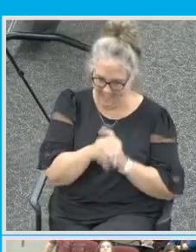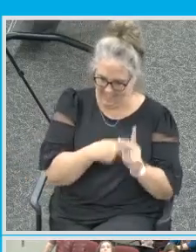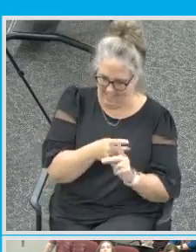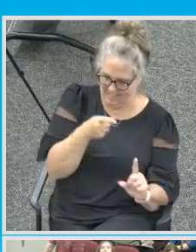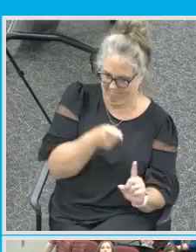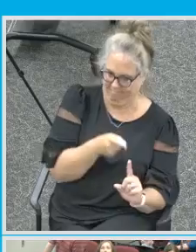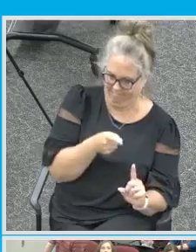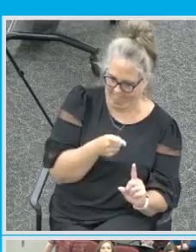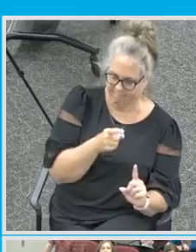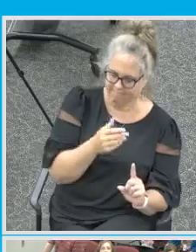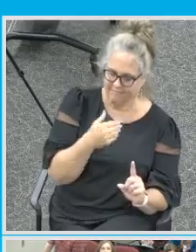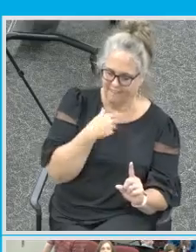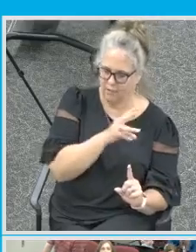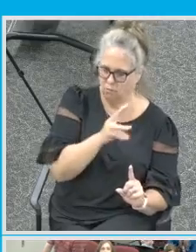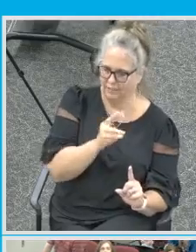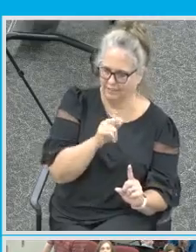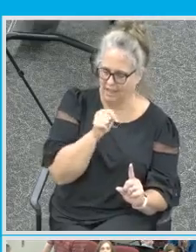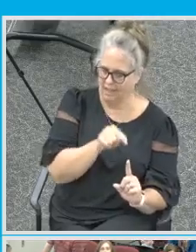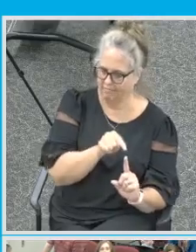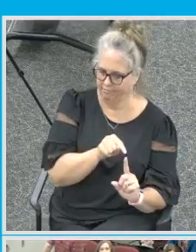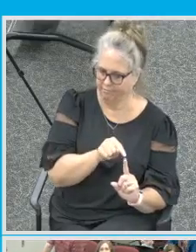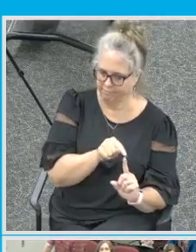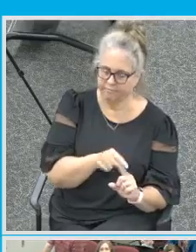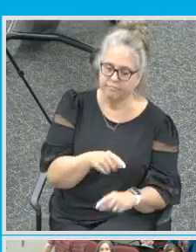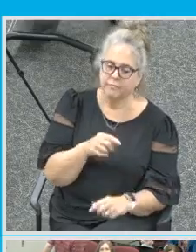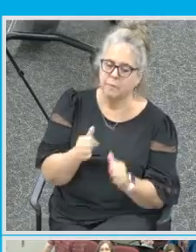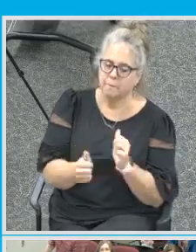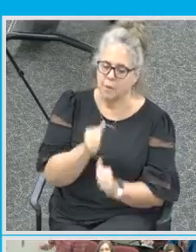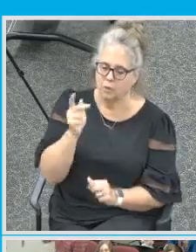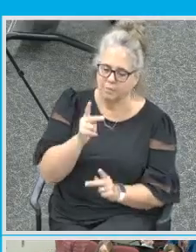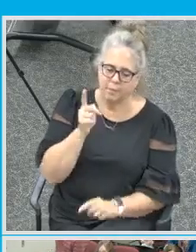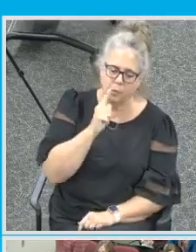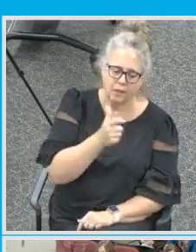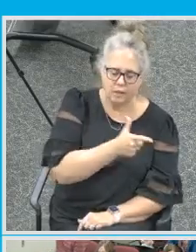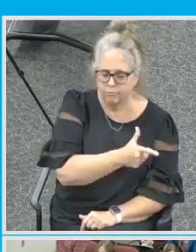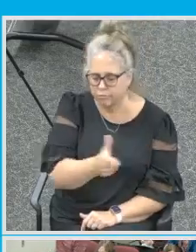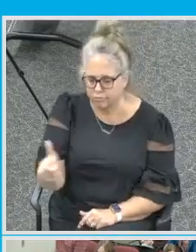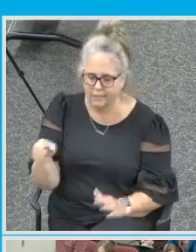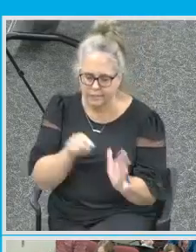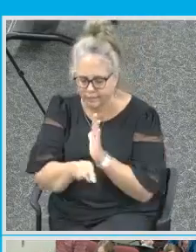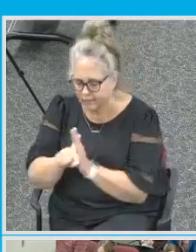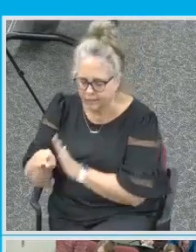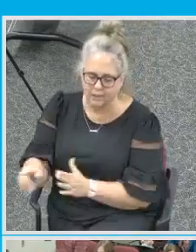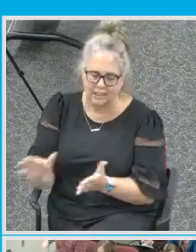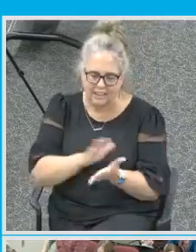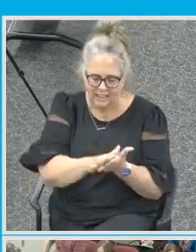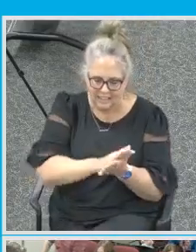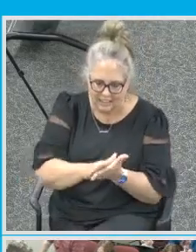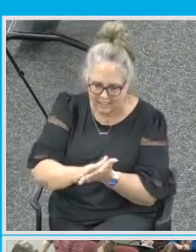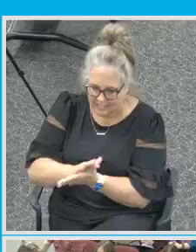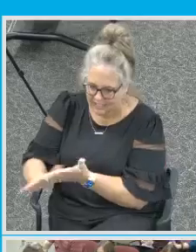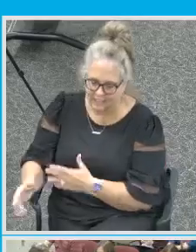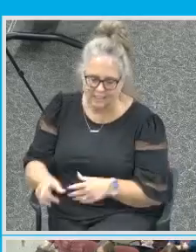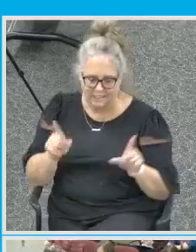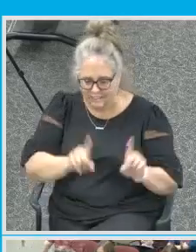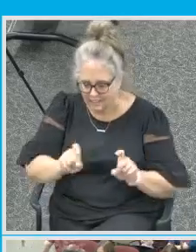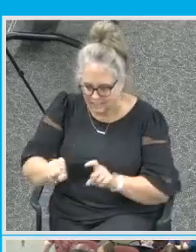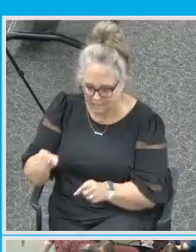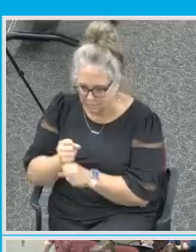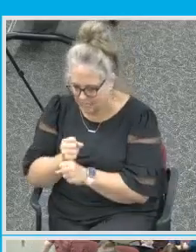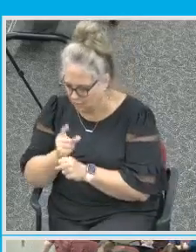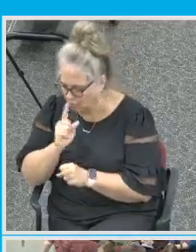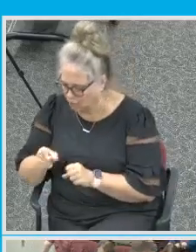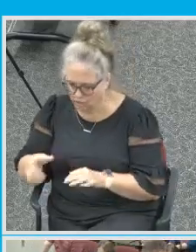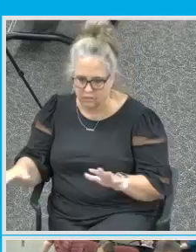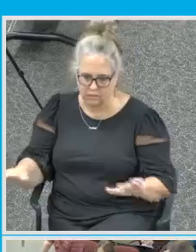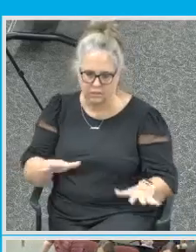and dunking, which we'll describe in a moment. So again, a lot of testing being done in those counties historically that would expect to have